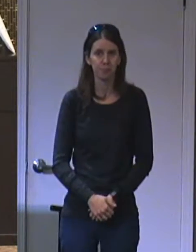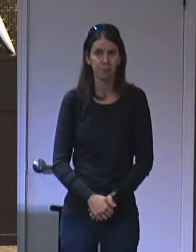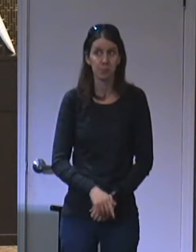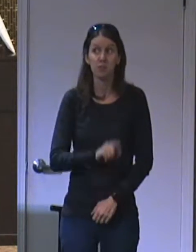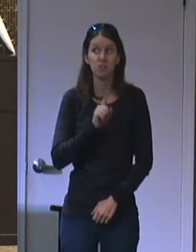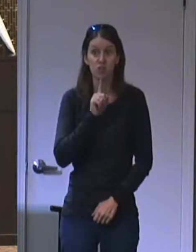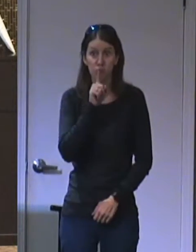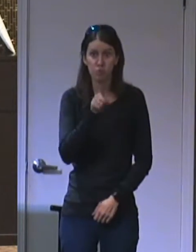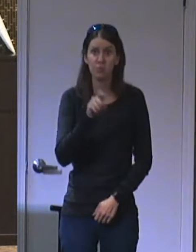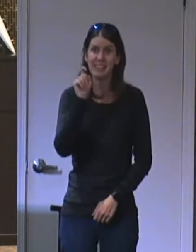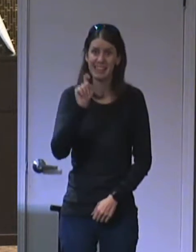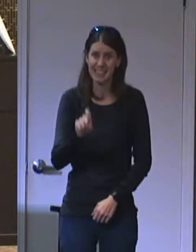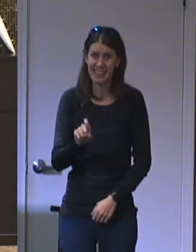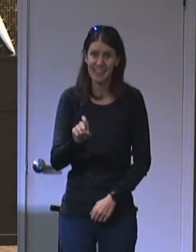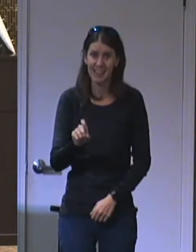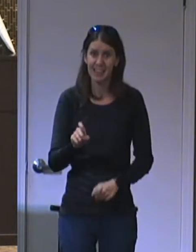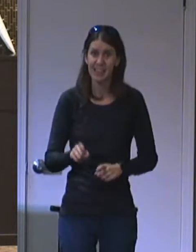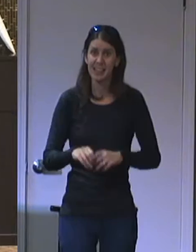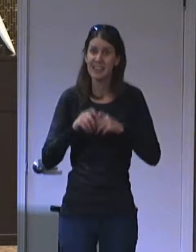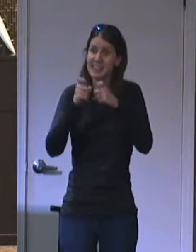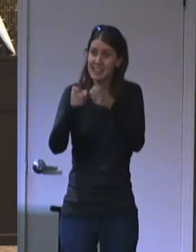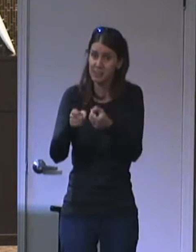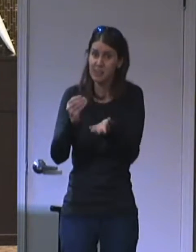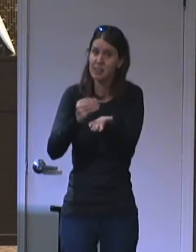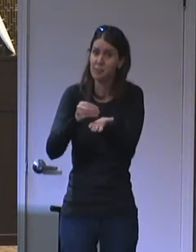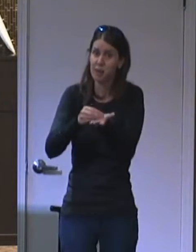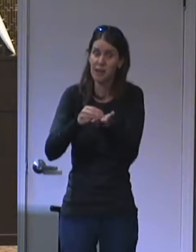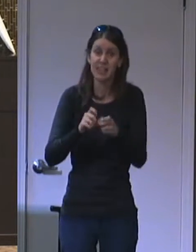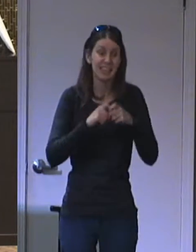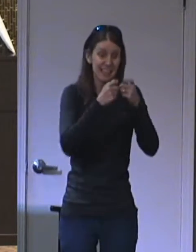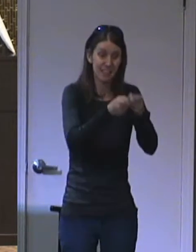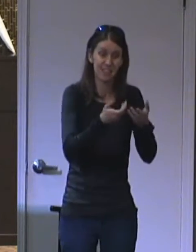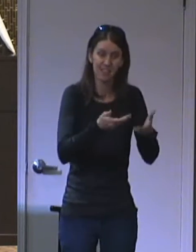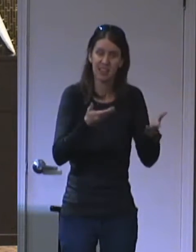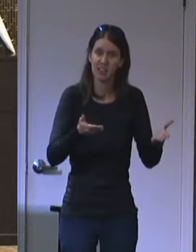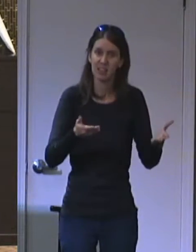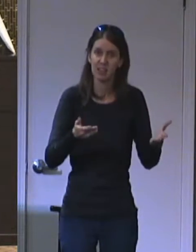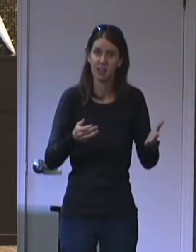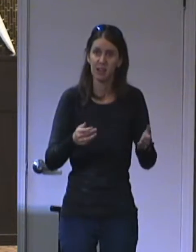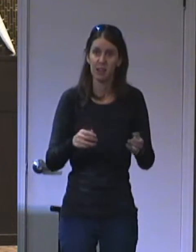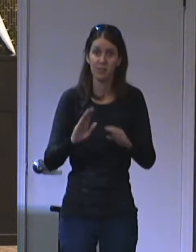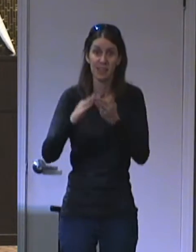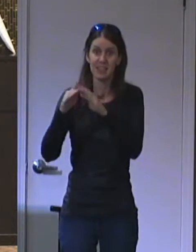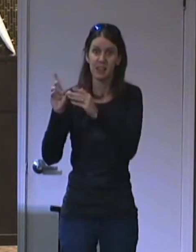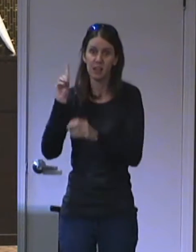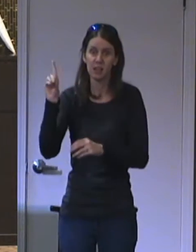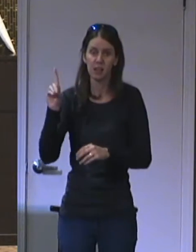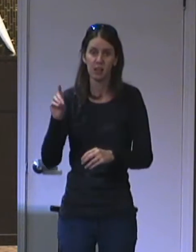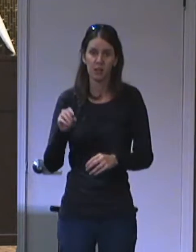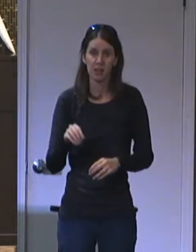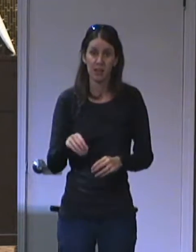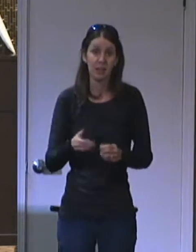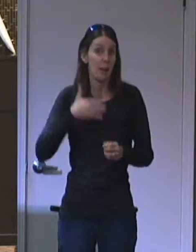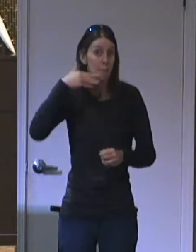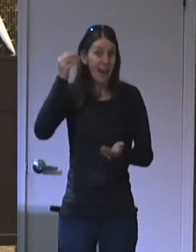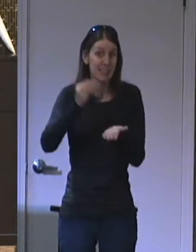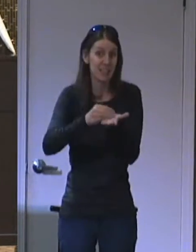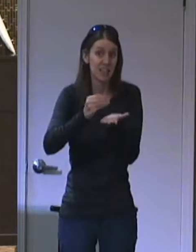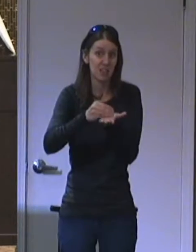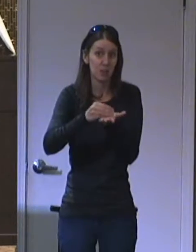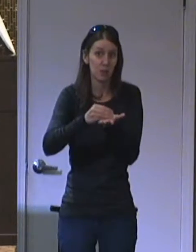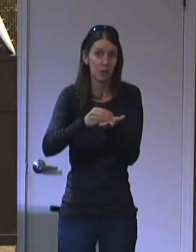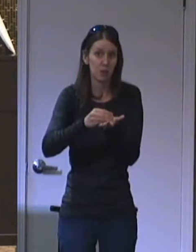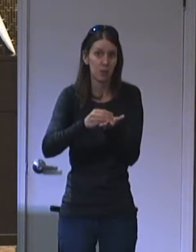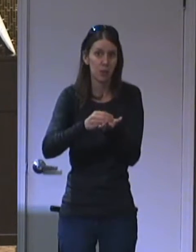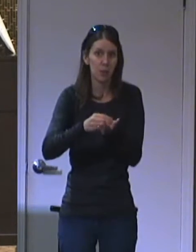We really need donations for downtown. Best thing right now is money, because we'll buy exactly